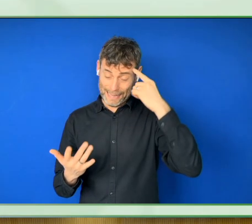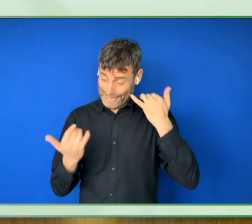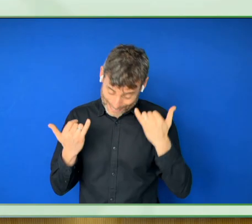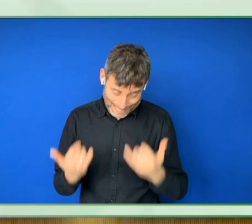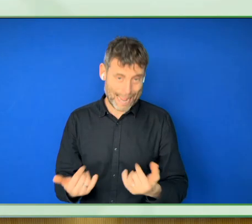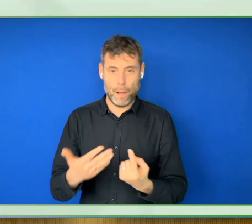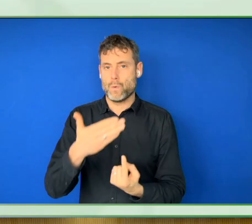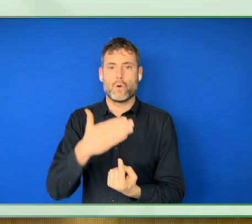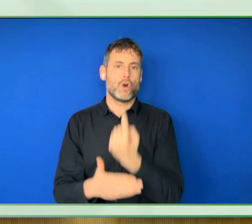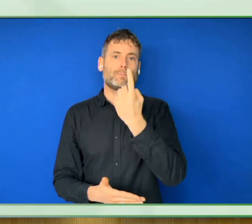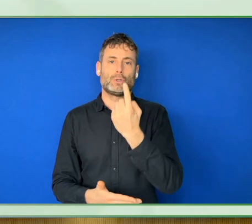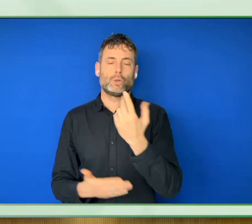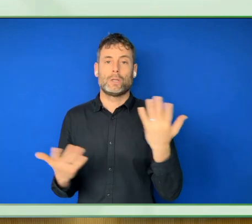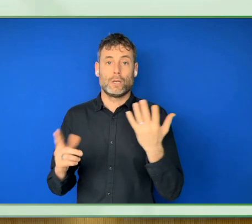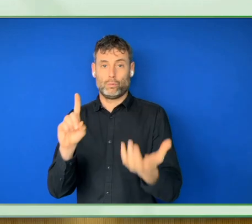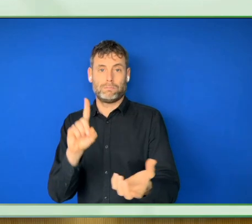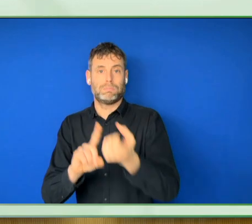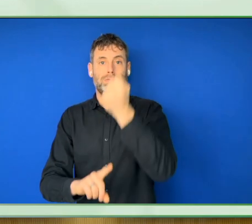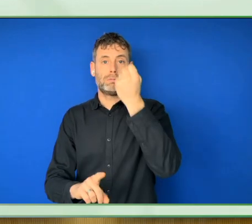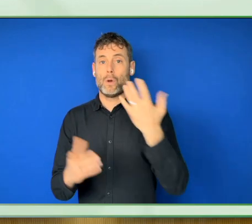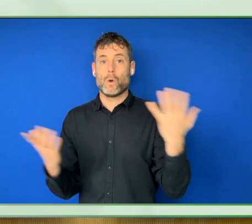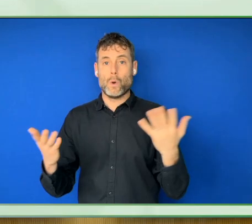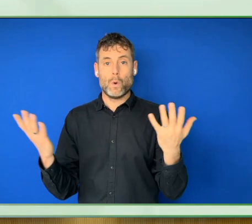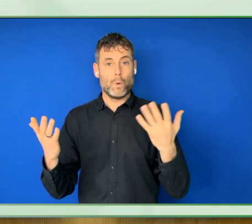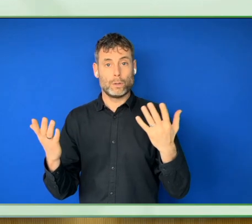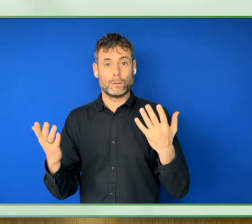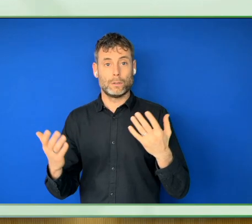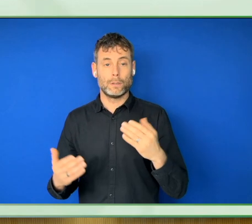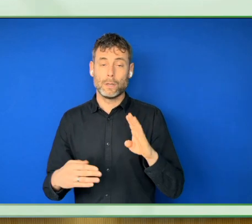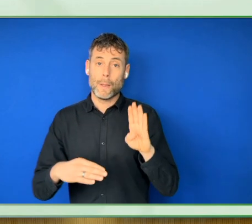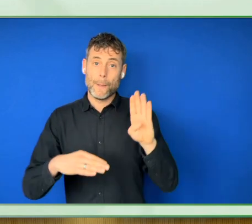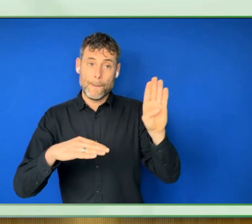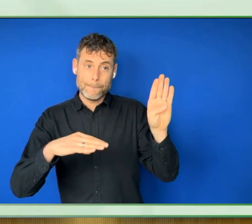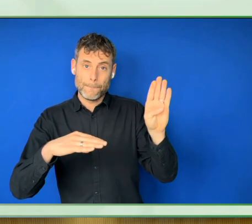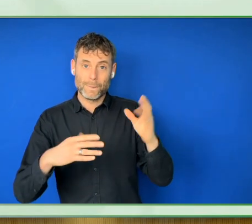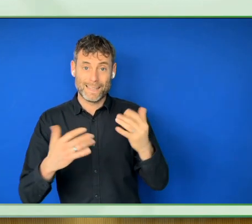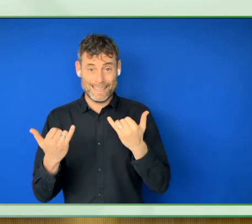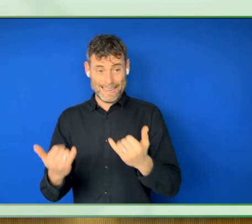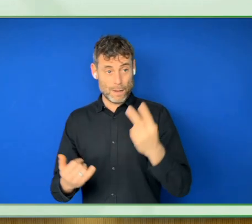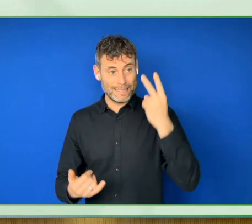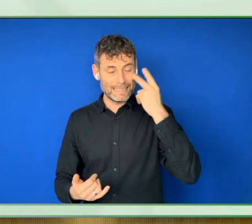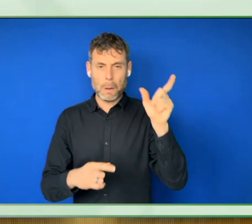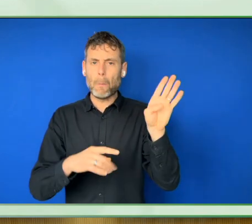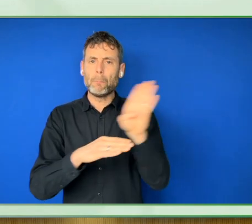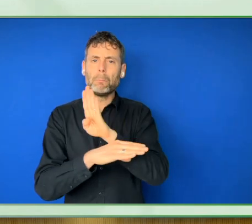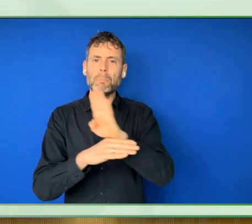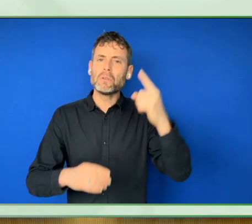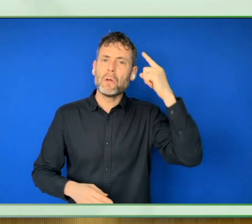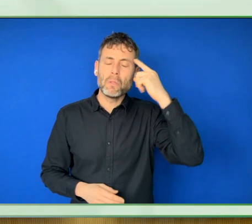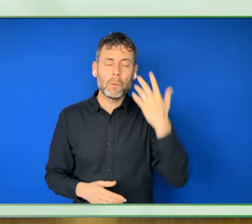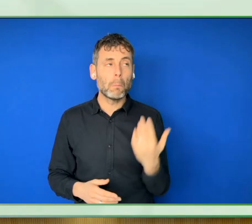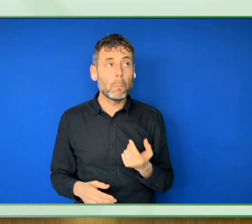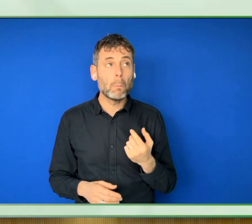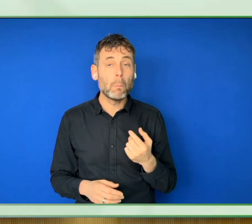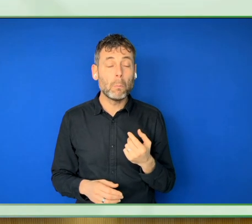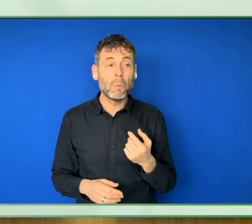urgent, because there is no sense of urgency for businesses to address this issue that is seen as important but not urgent. To address that,